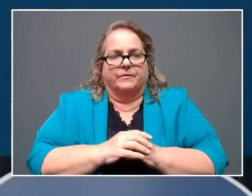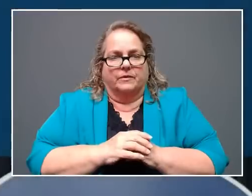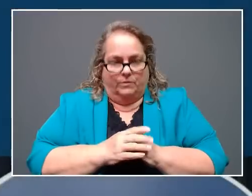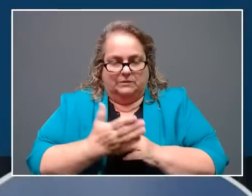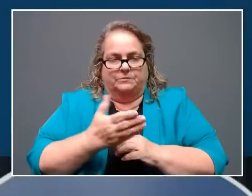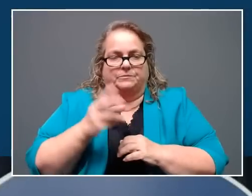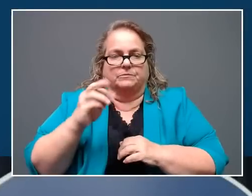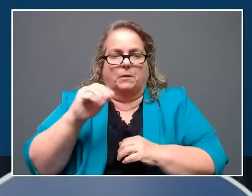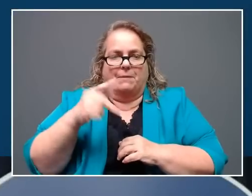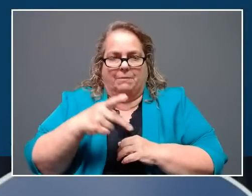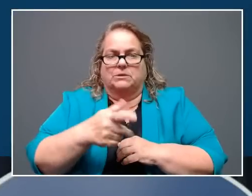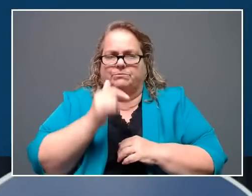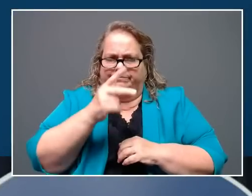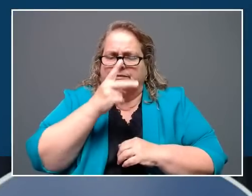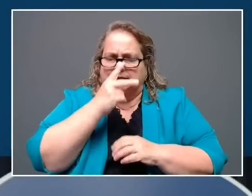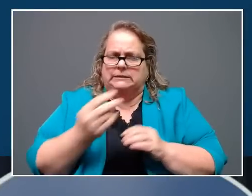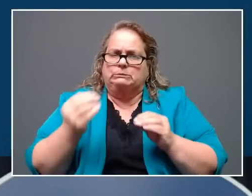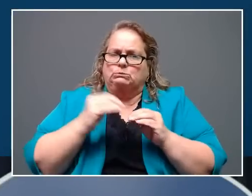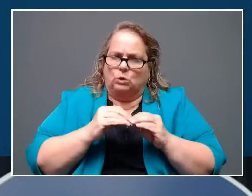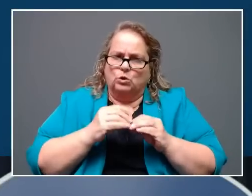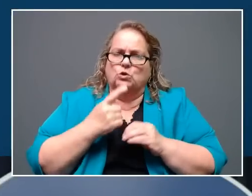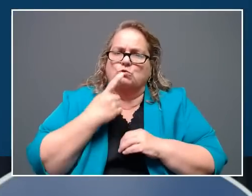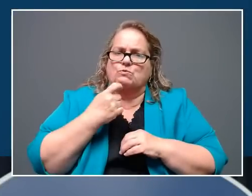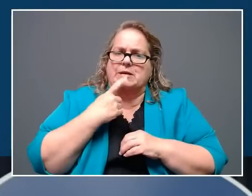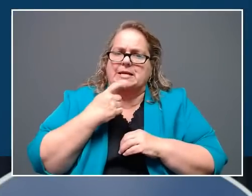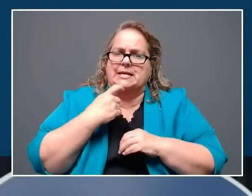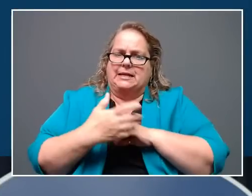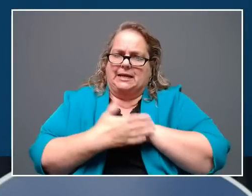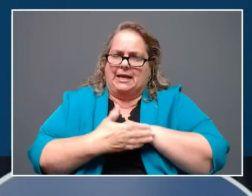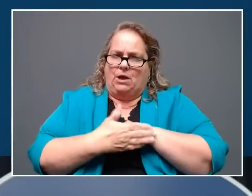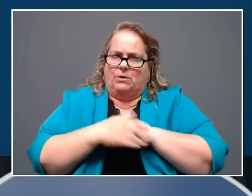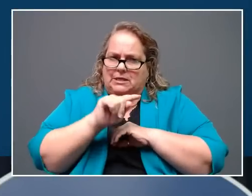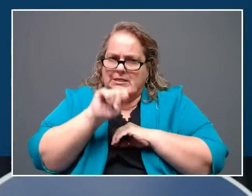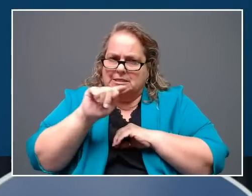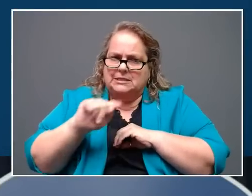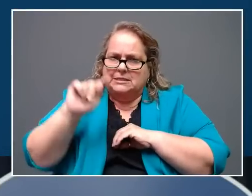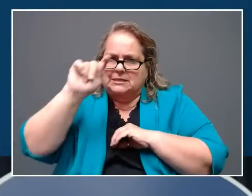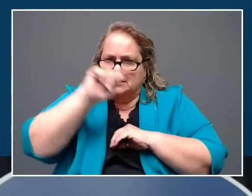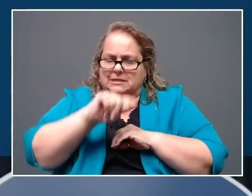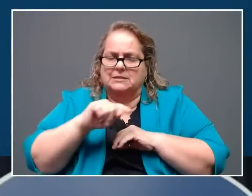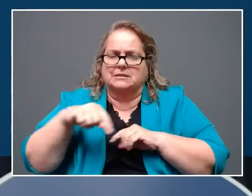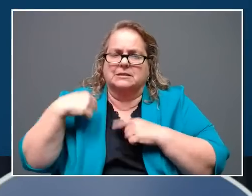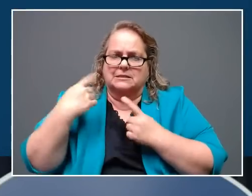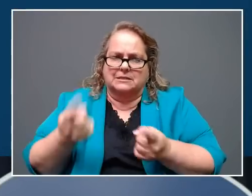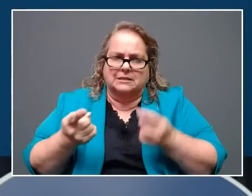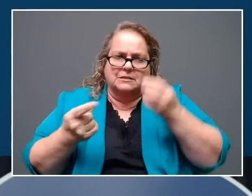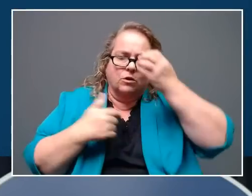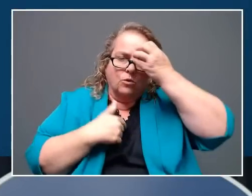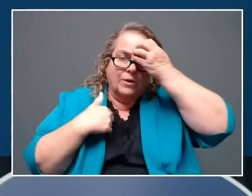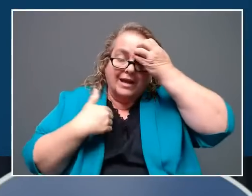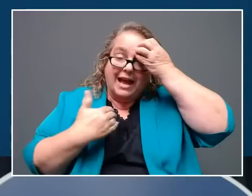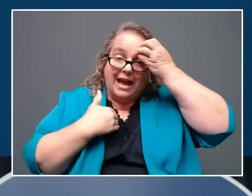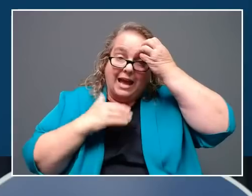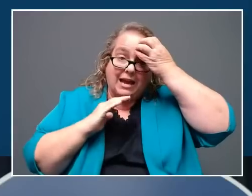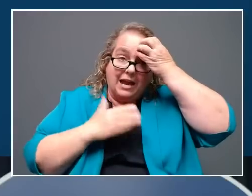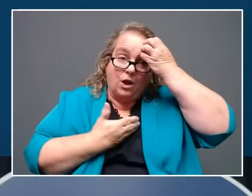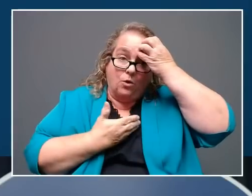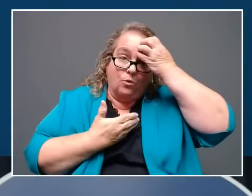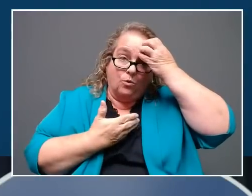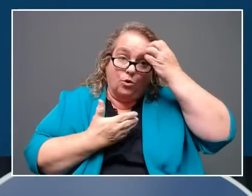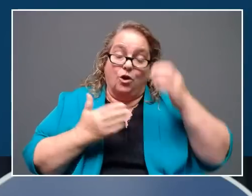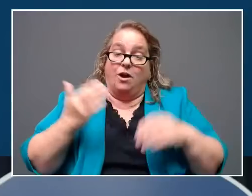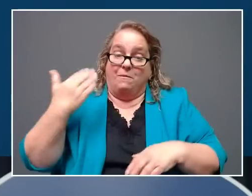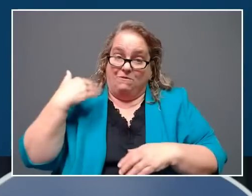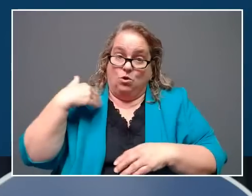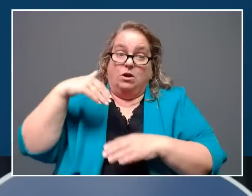Certainly more red counties, I think, than we have had since we had our significant plummet from